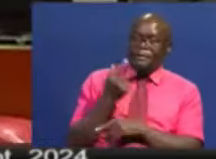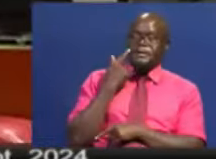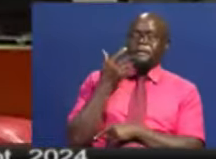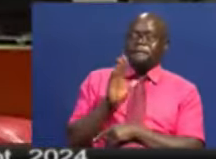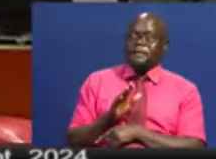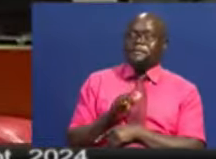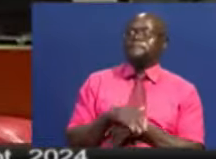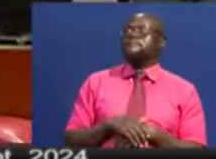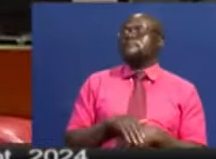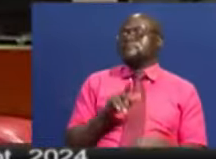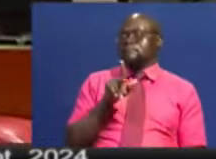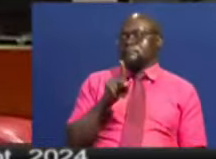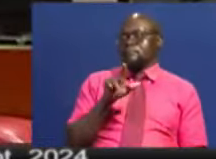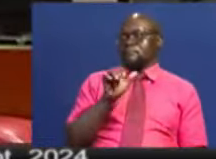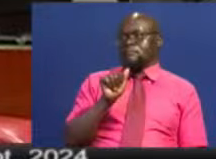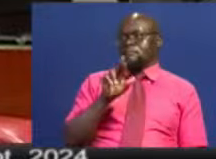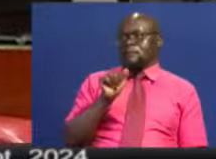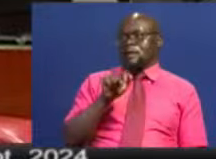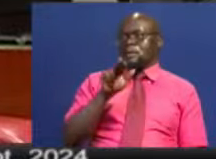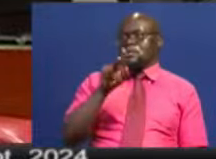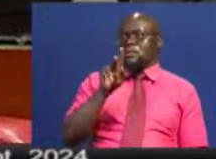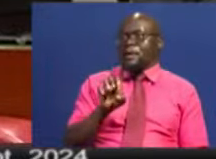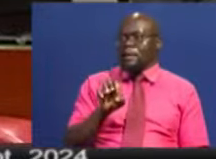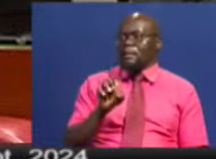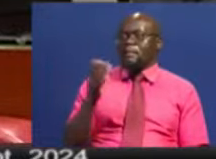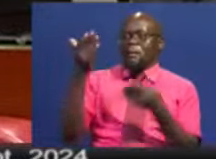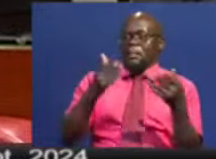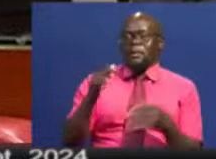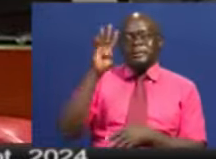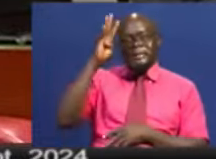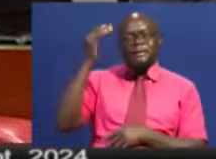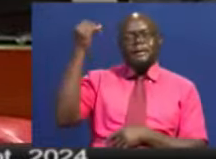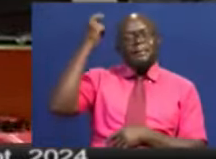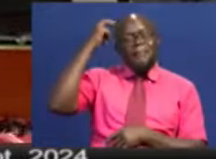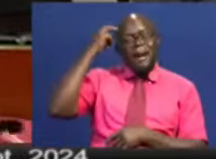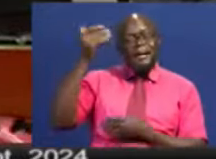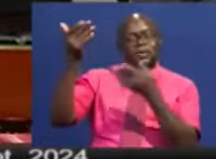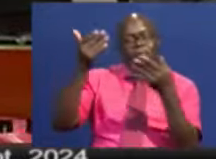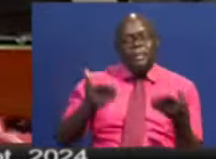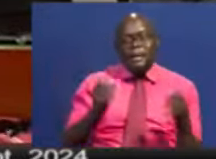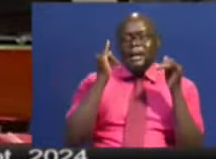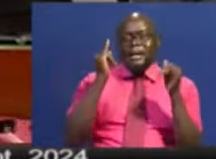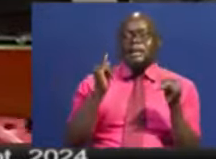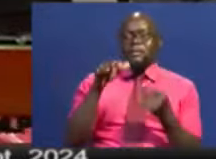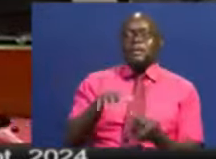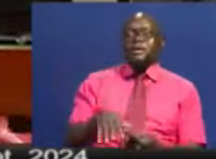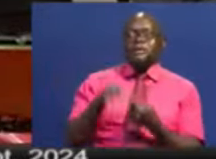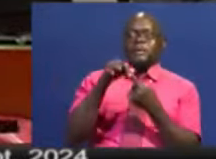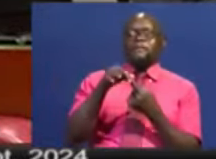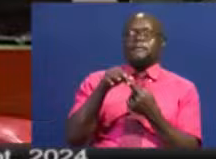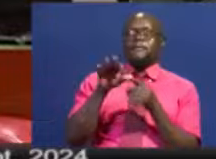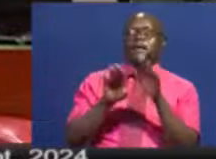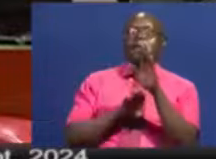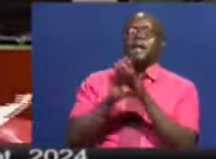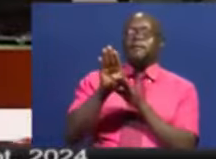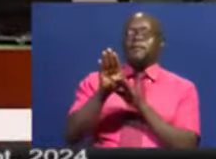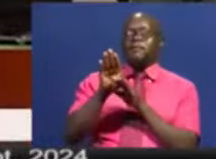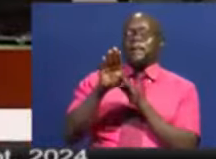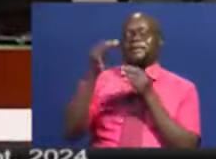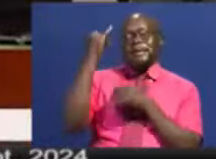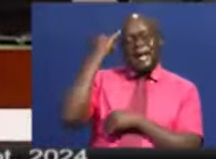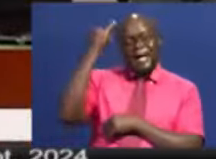Engineer Karue apply his creative mind, Mr. Speaker, and come up with this unique development initiative,